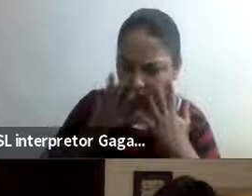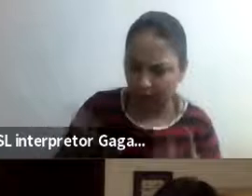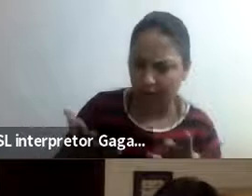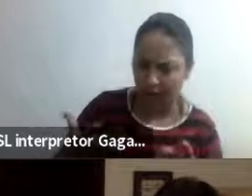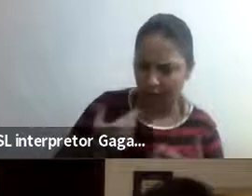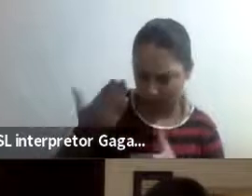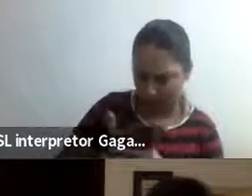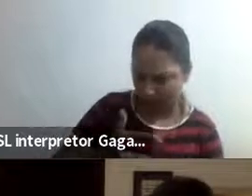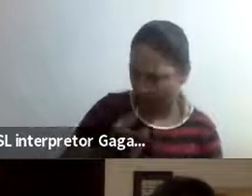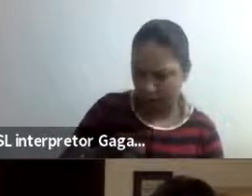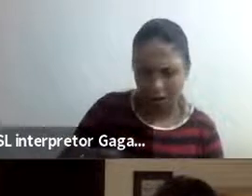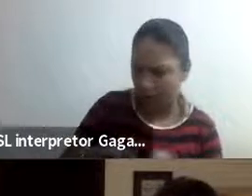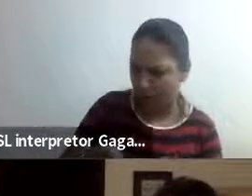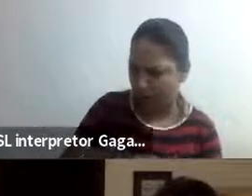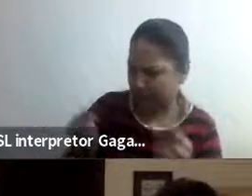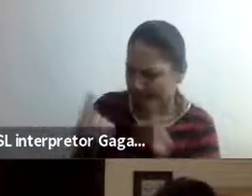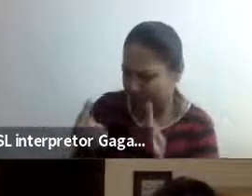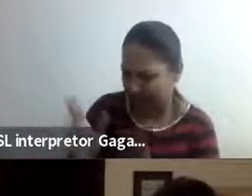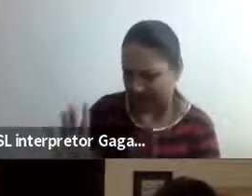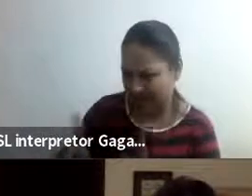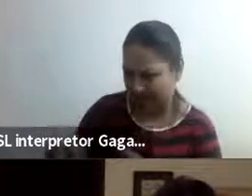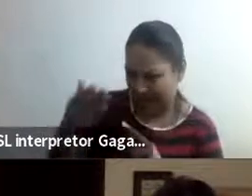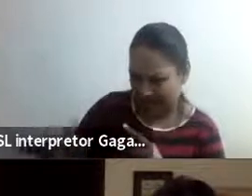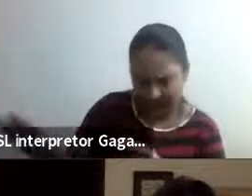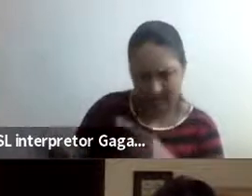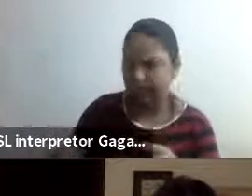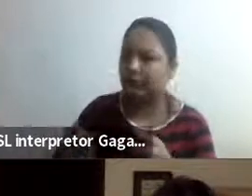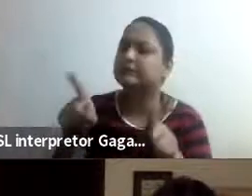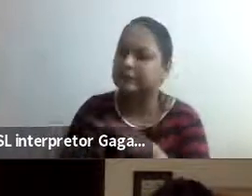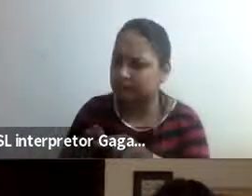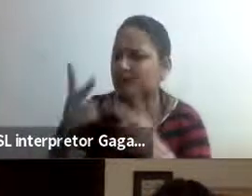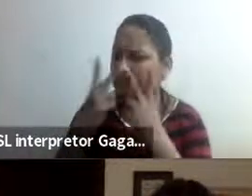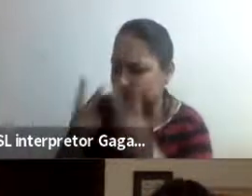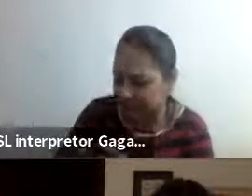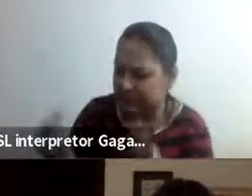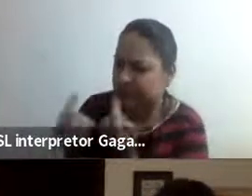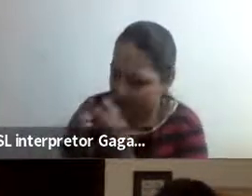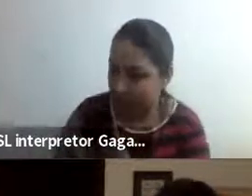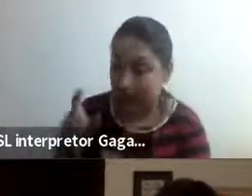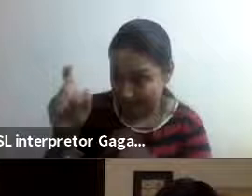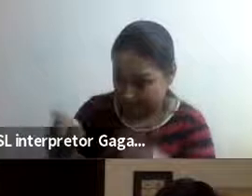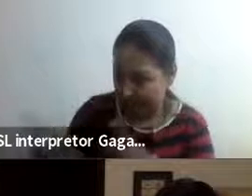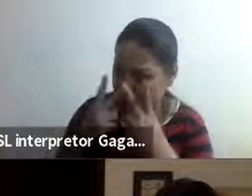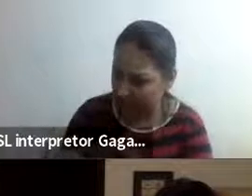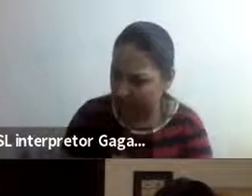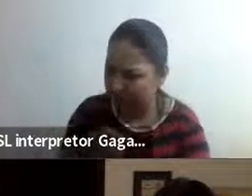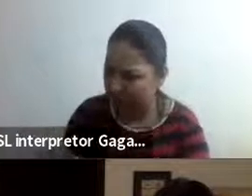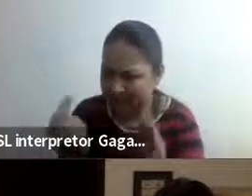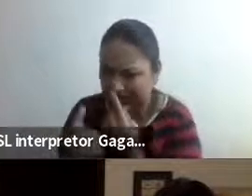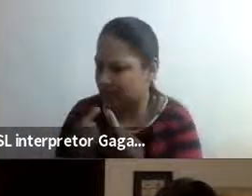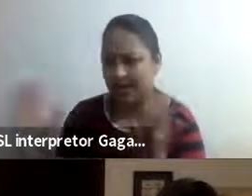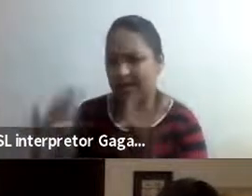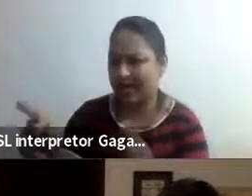work was not similar at all. Maybe on the surface it looks similar, but I was surprised that people would think it's similar just because